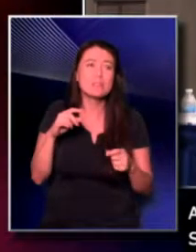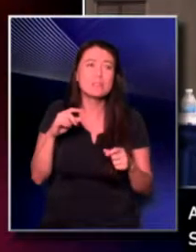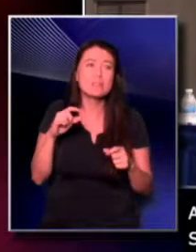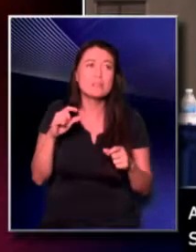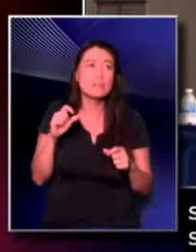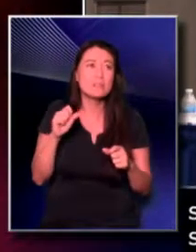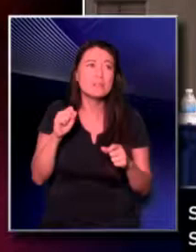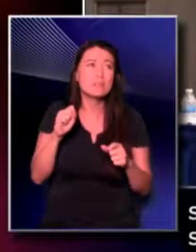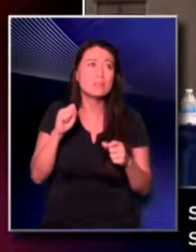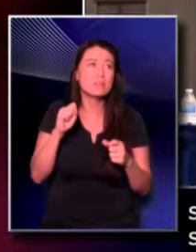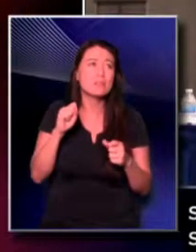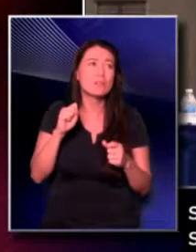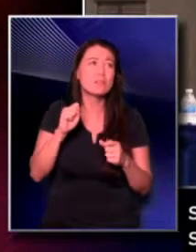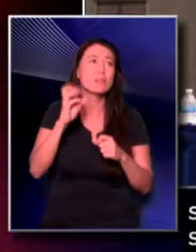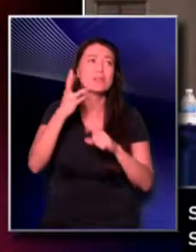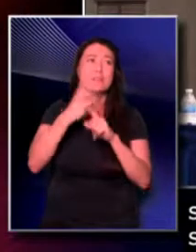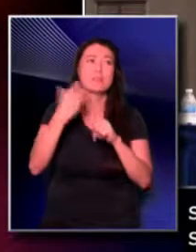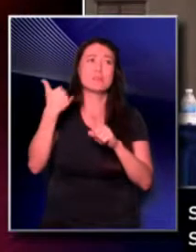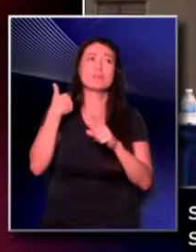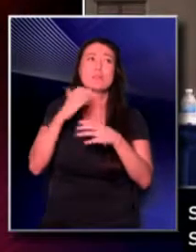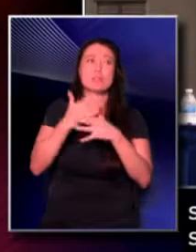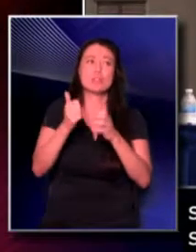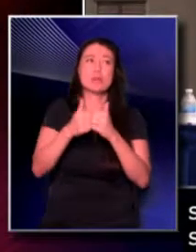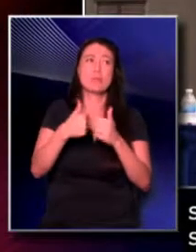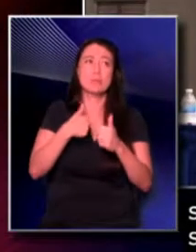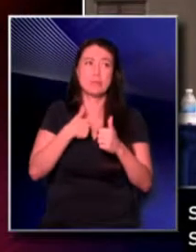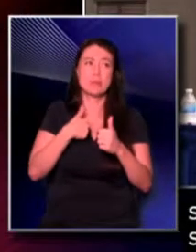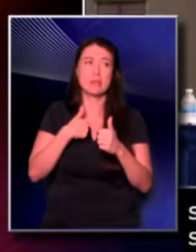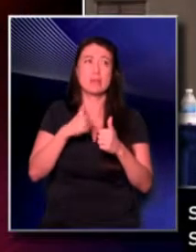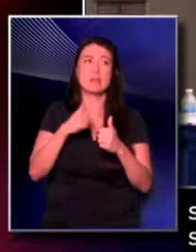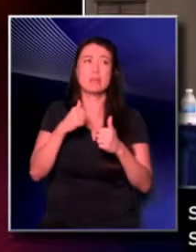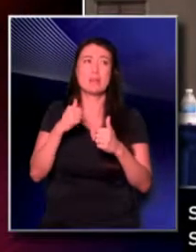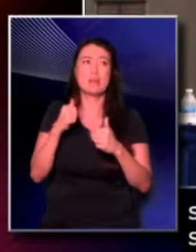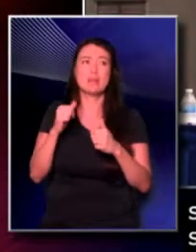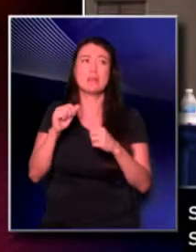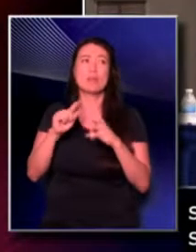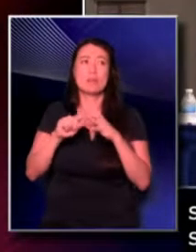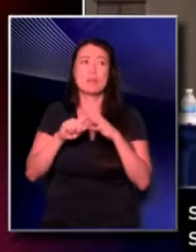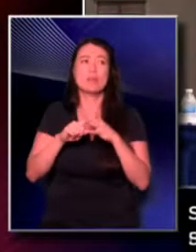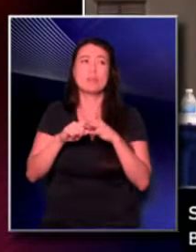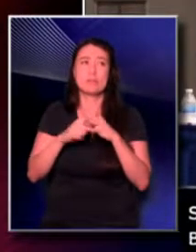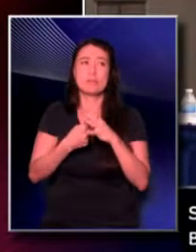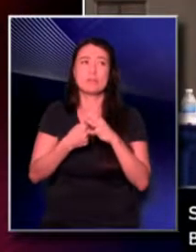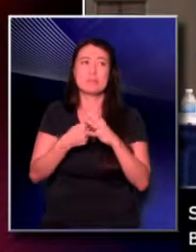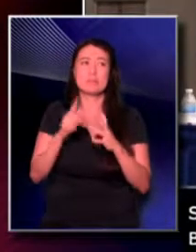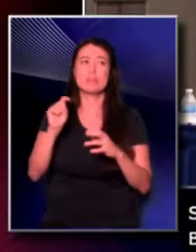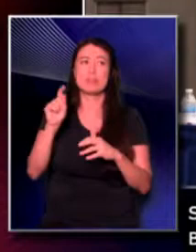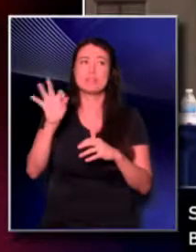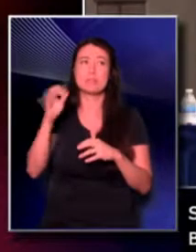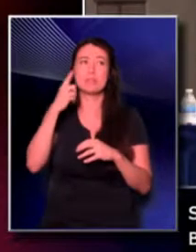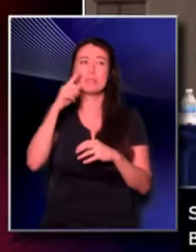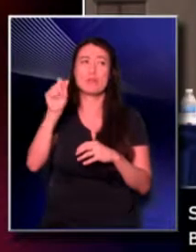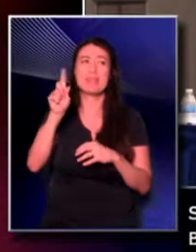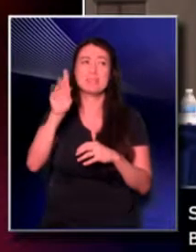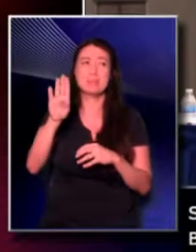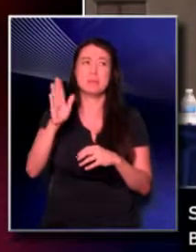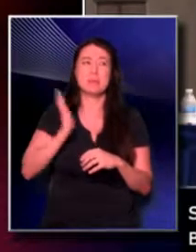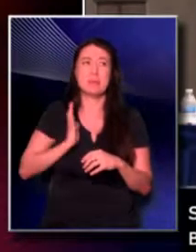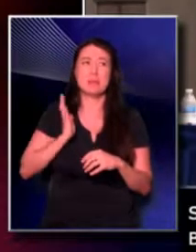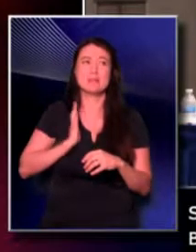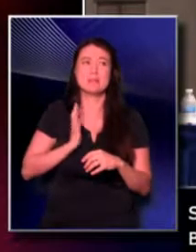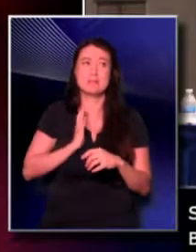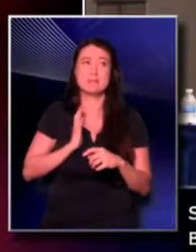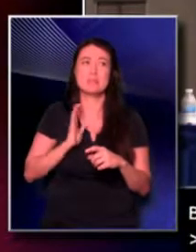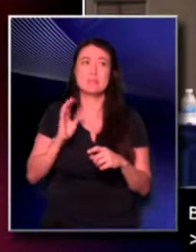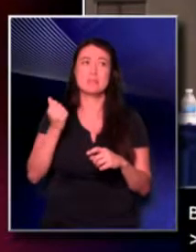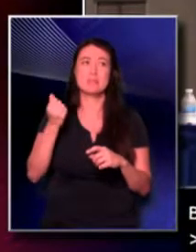trust fund for ASDB back in the 1990s. Yeah, so historically there have been some questions about